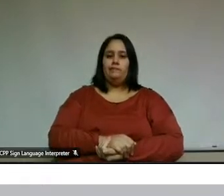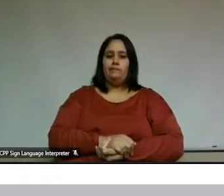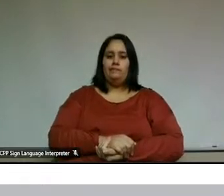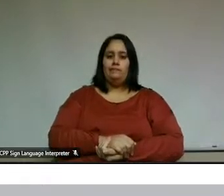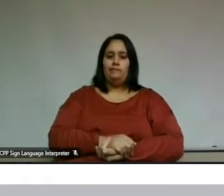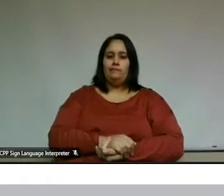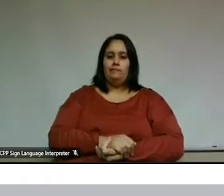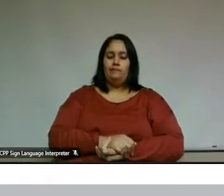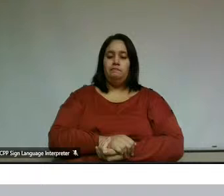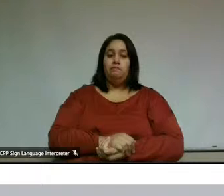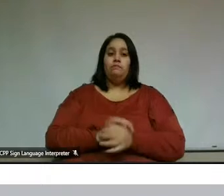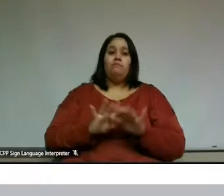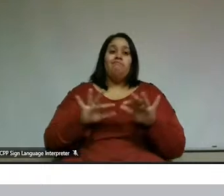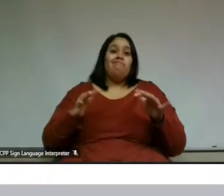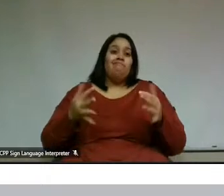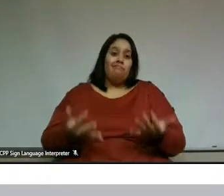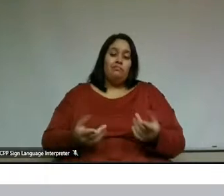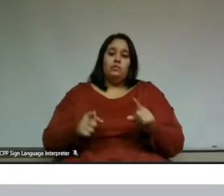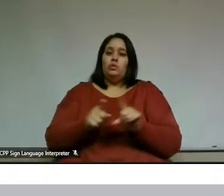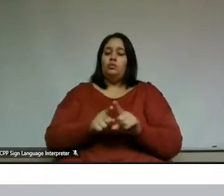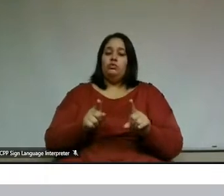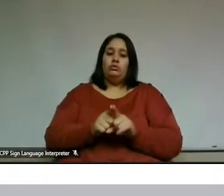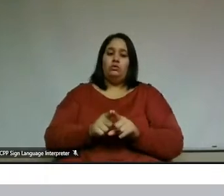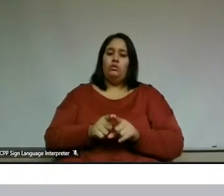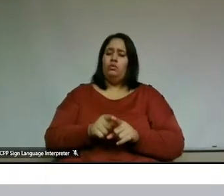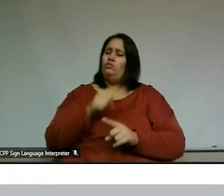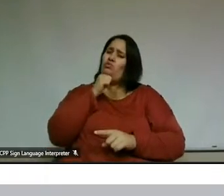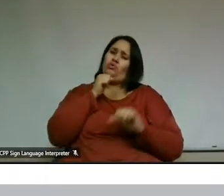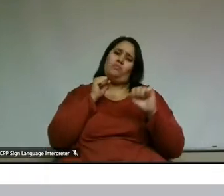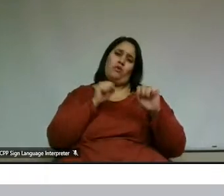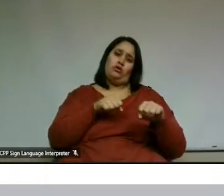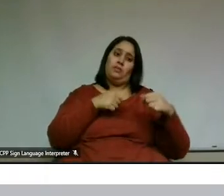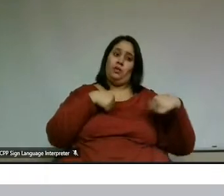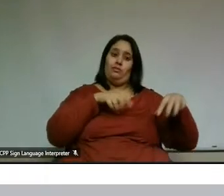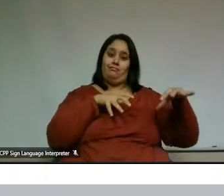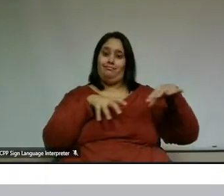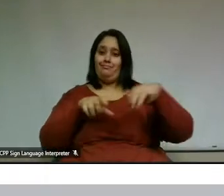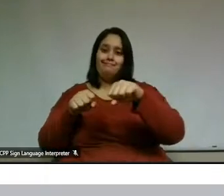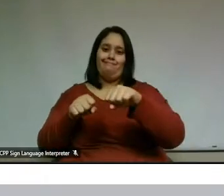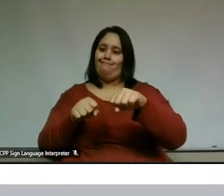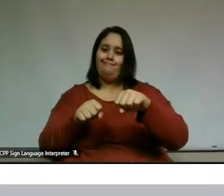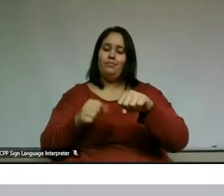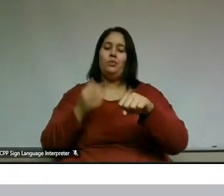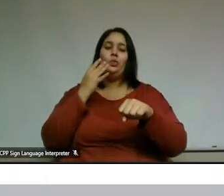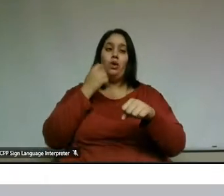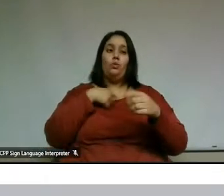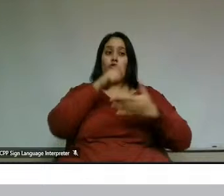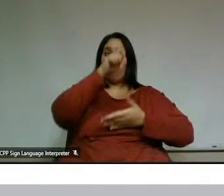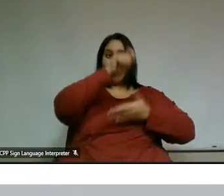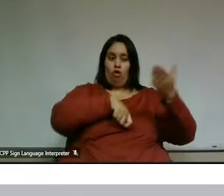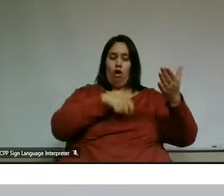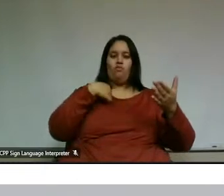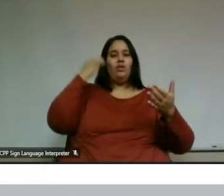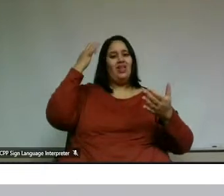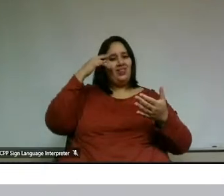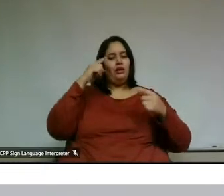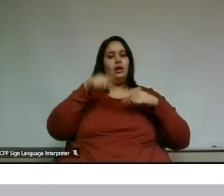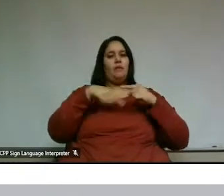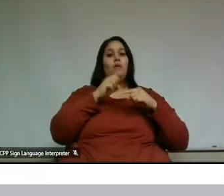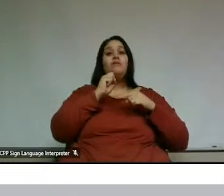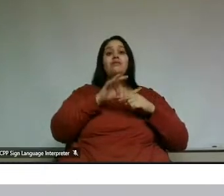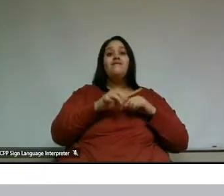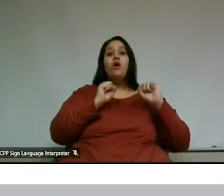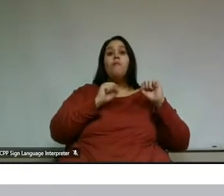And it's probably unlikely that this could happen, but at the time of drafting the bill, that was really the thinking.